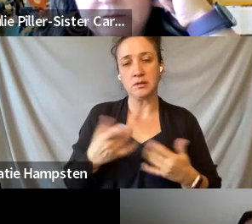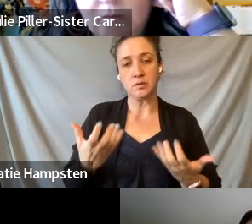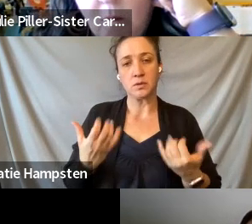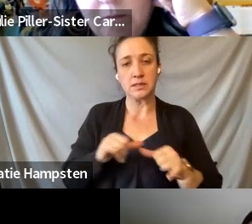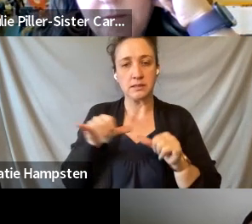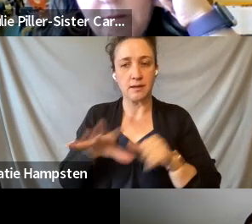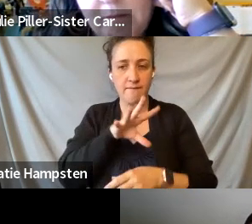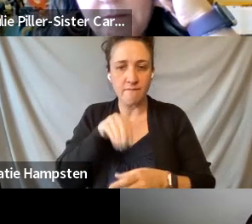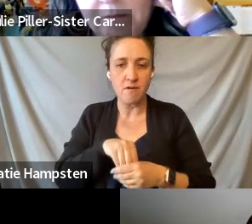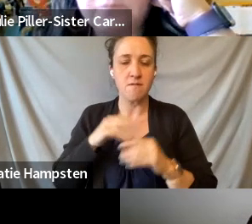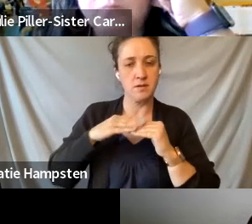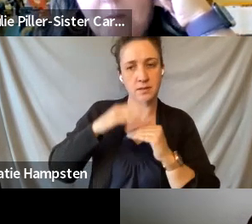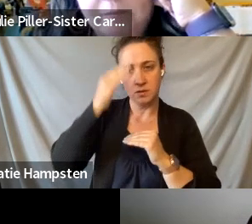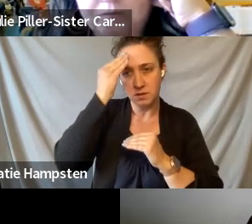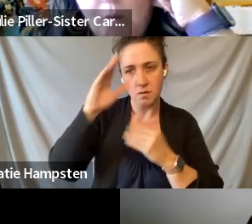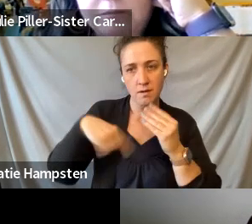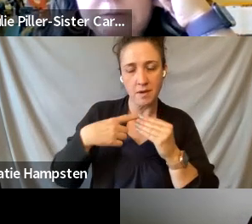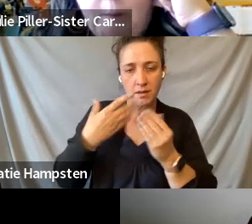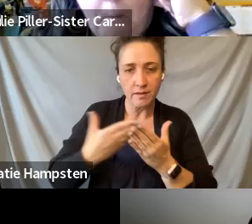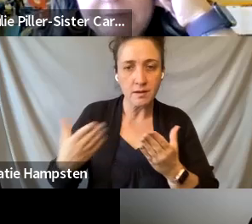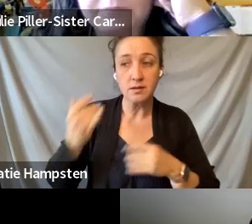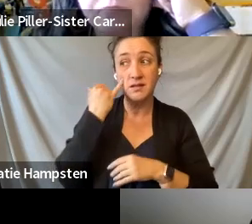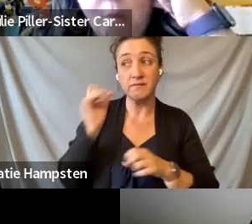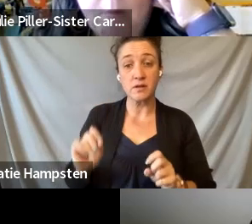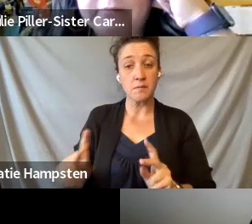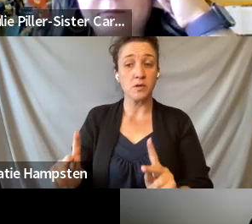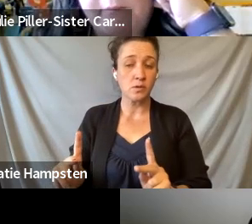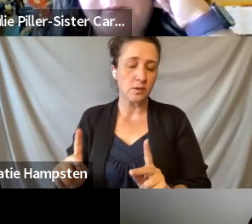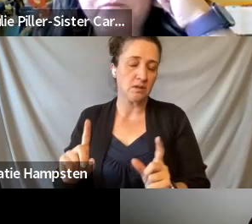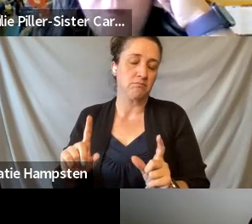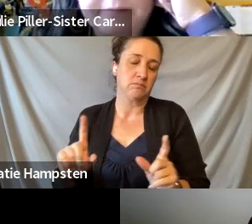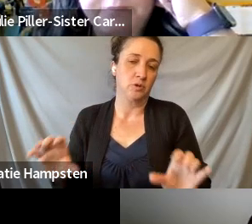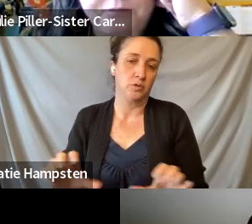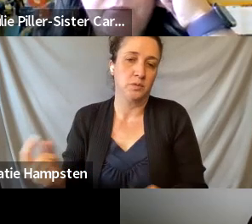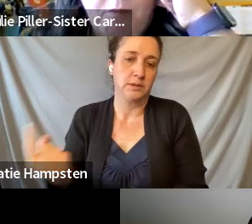at least know about things, and if there is an opportunity to do something,